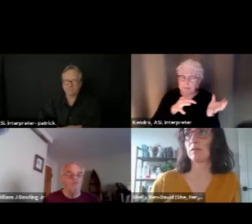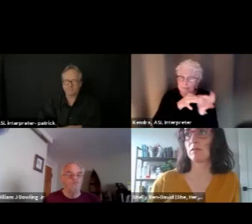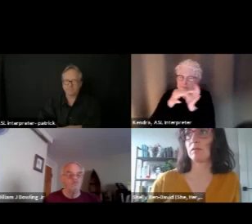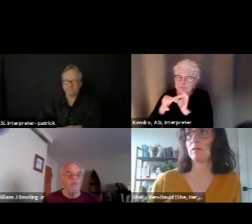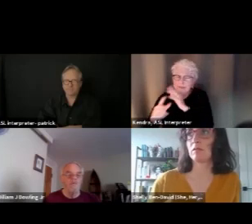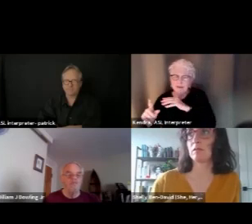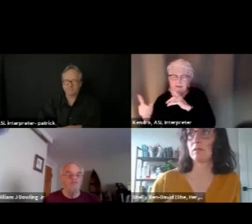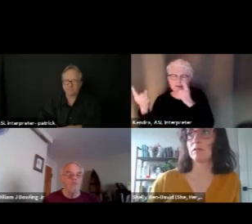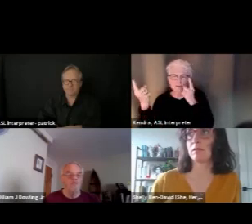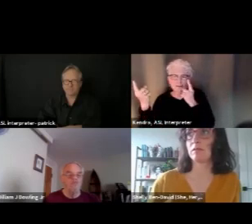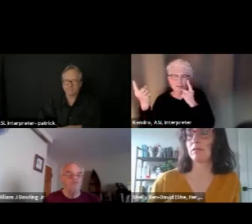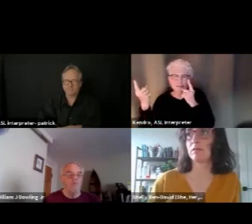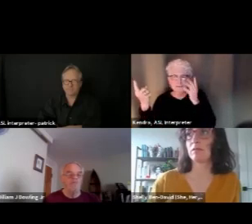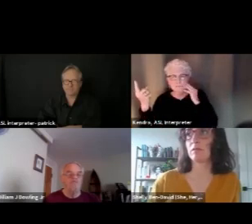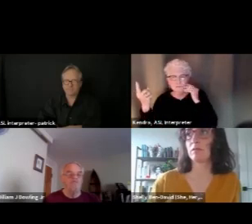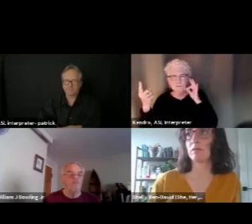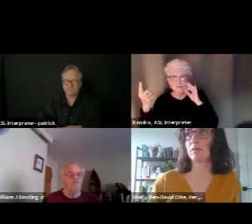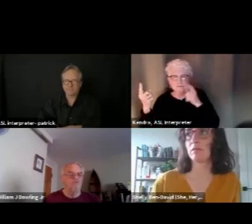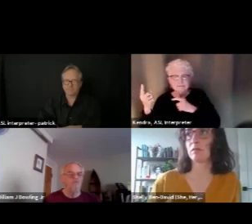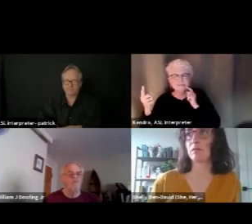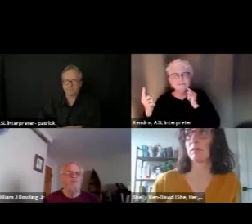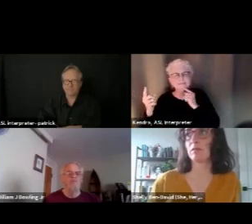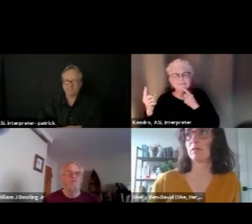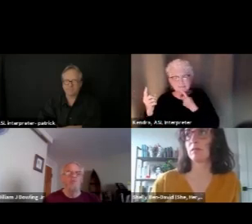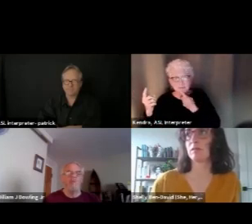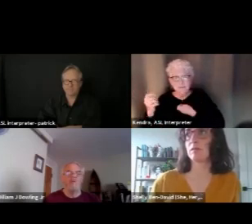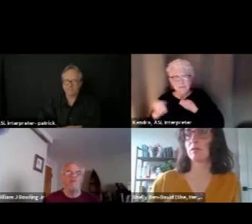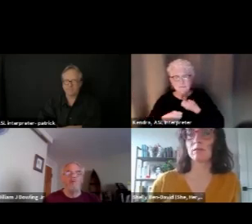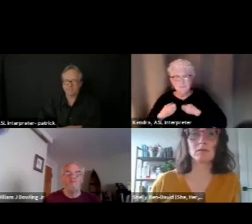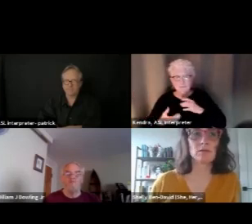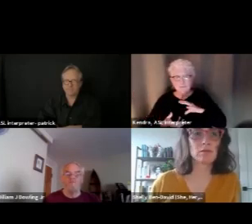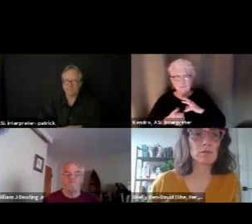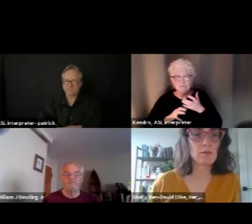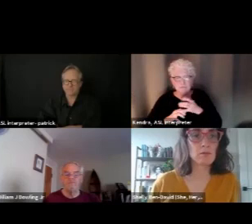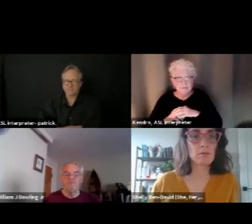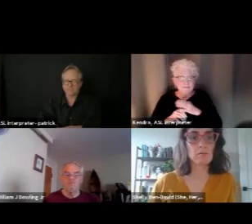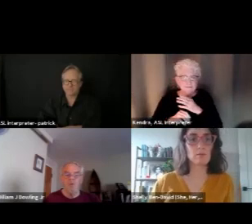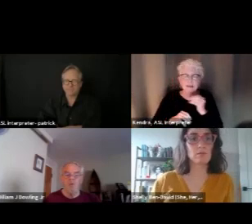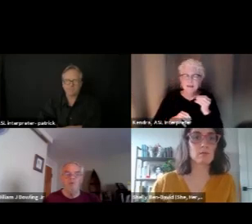that usually accompanies what's going on, then people experience post-traumatic growth.